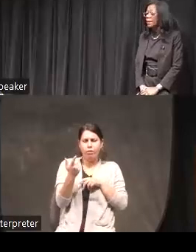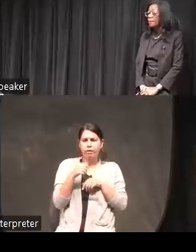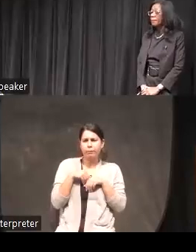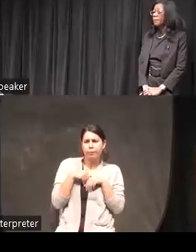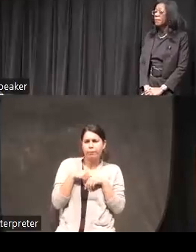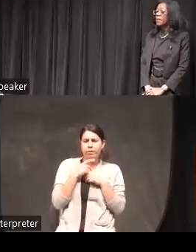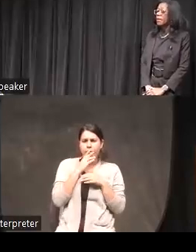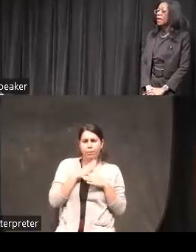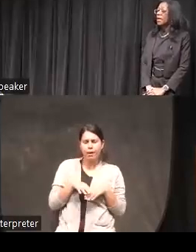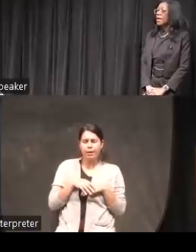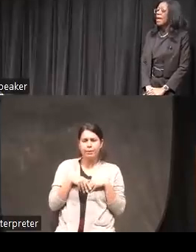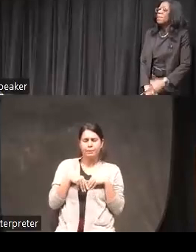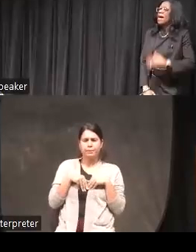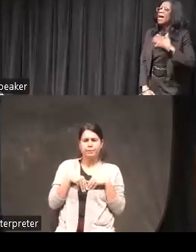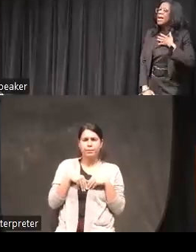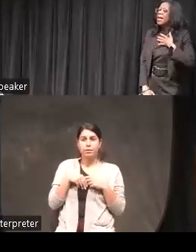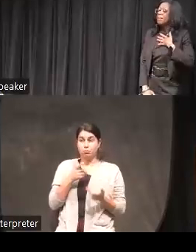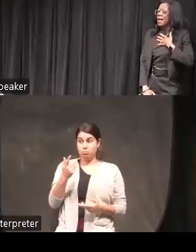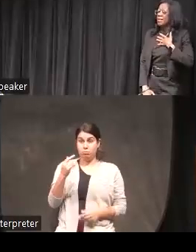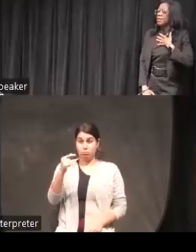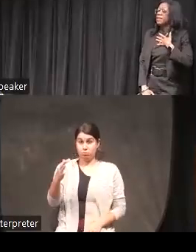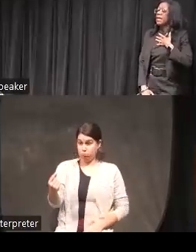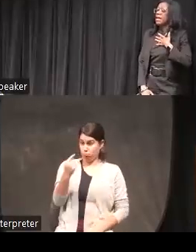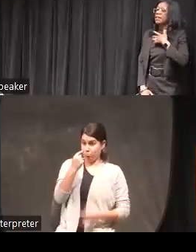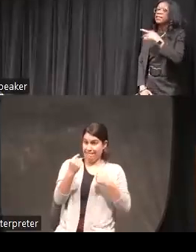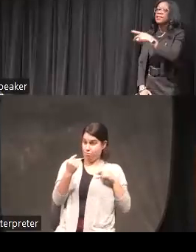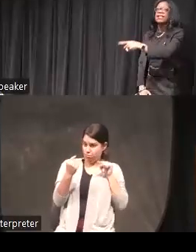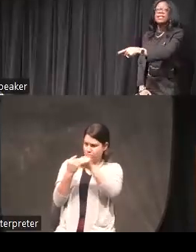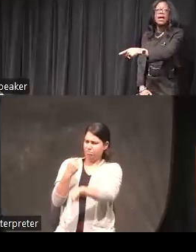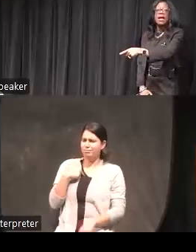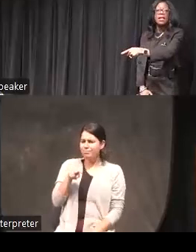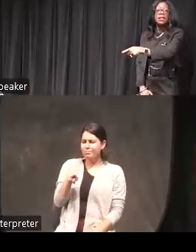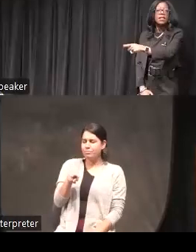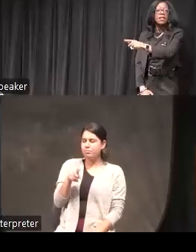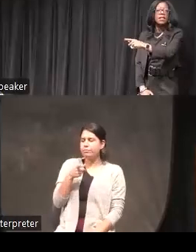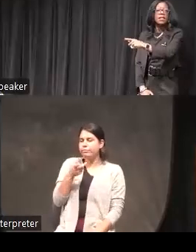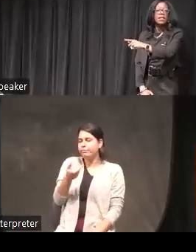quiet. And my biases say, this is a